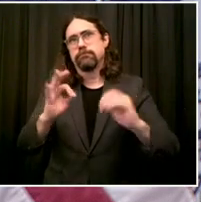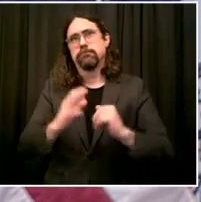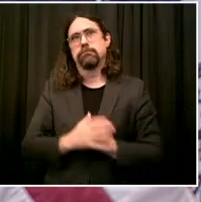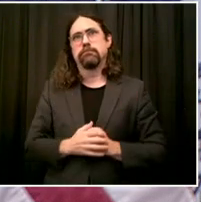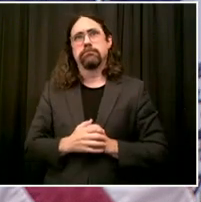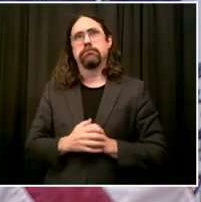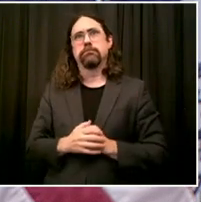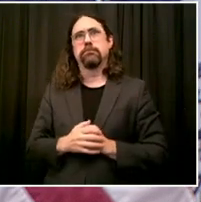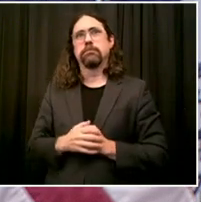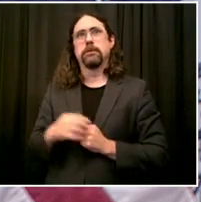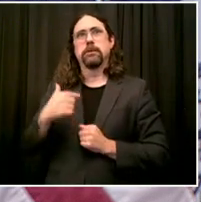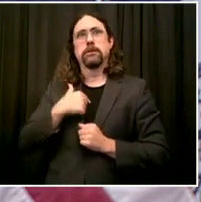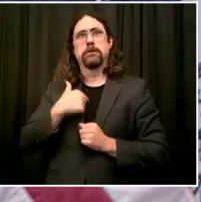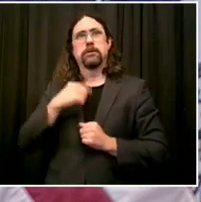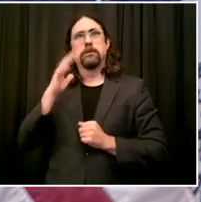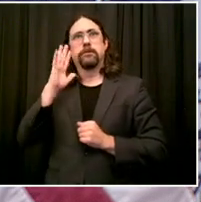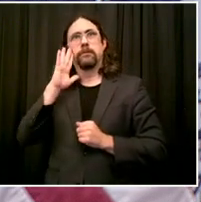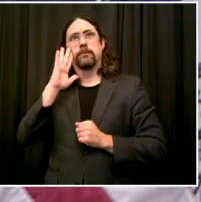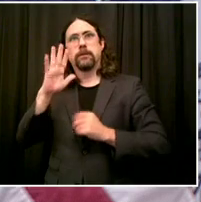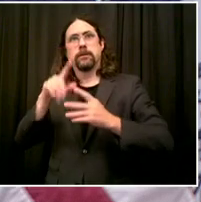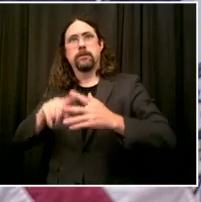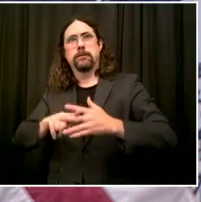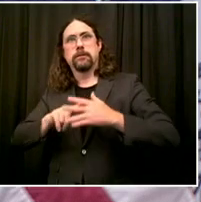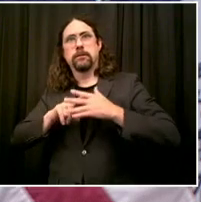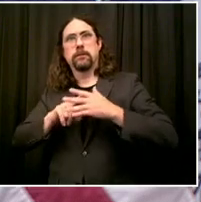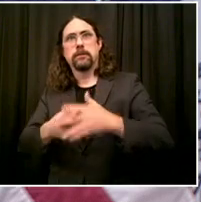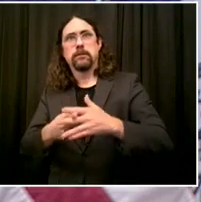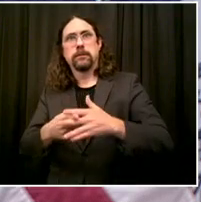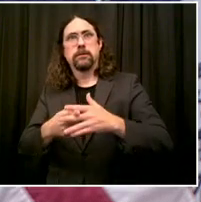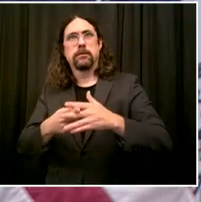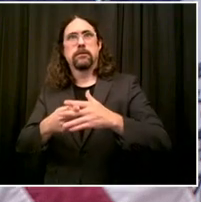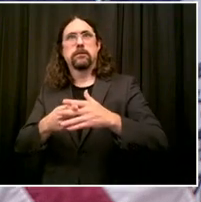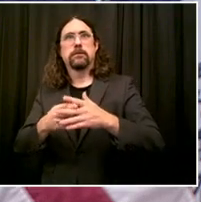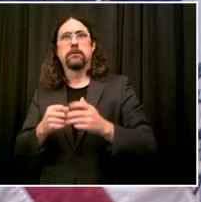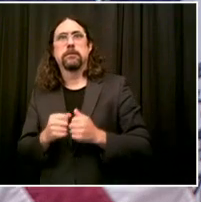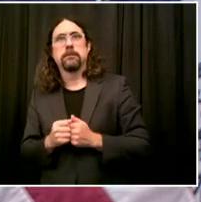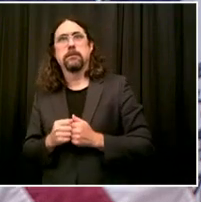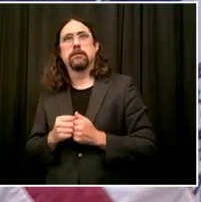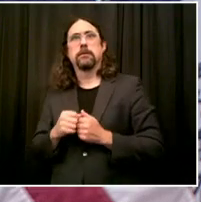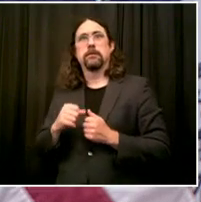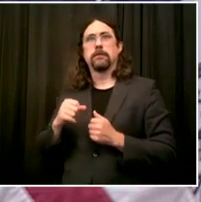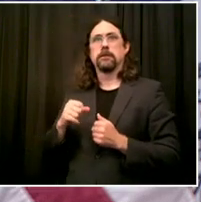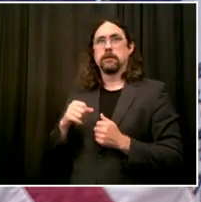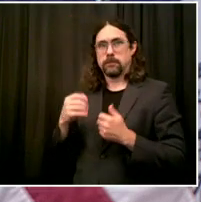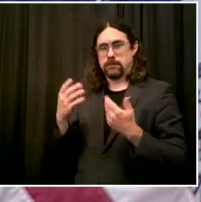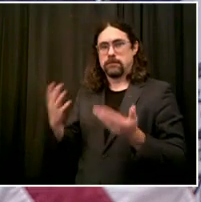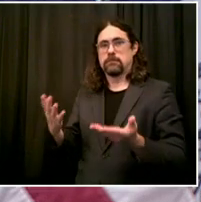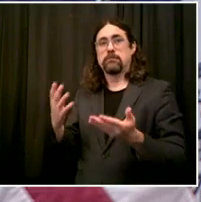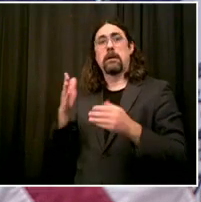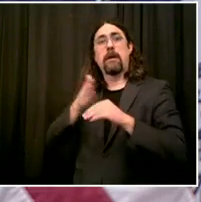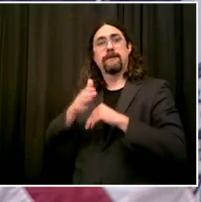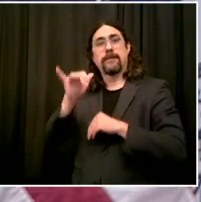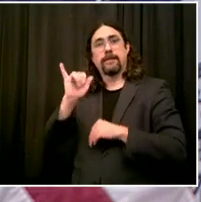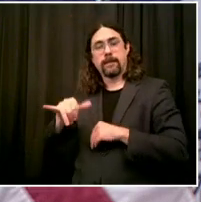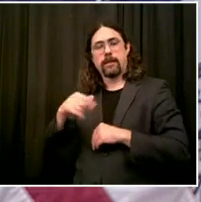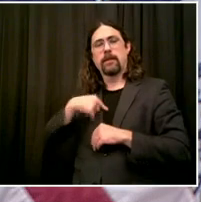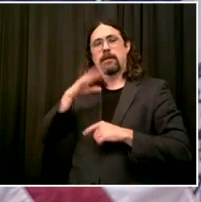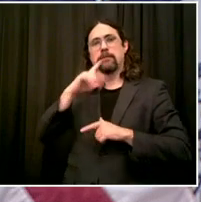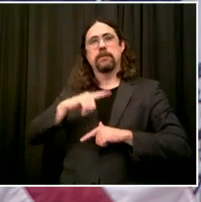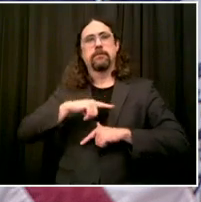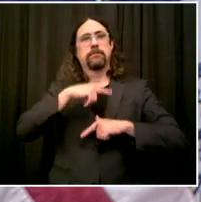here. So I'll start, Sheriff, and then if you want to jump in on education or any other piece of the effort, would welcome you in.